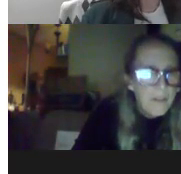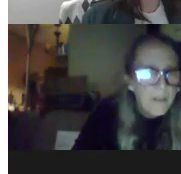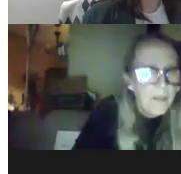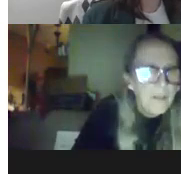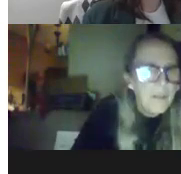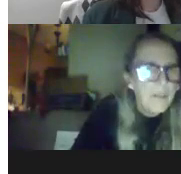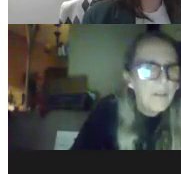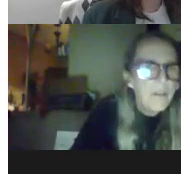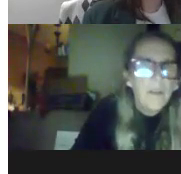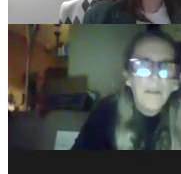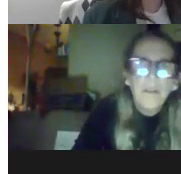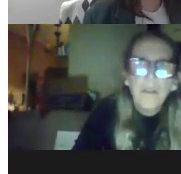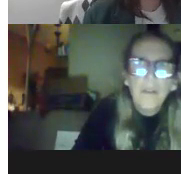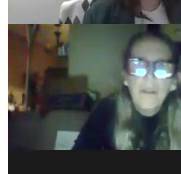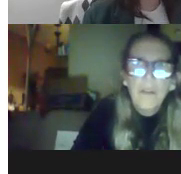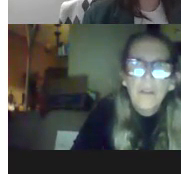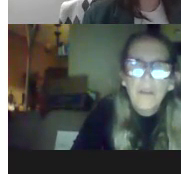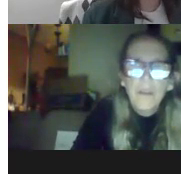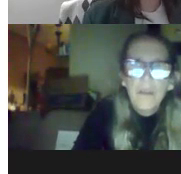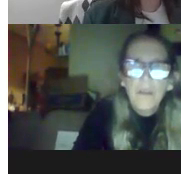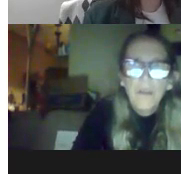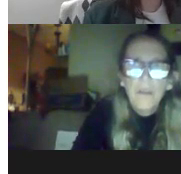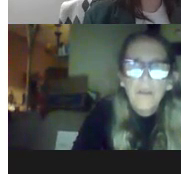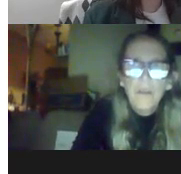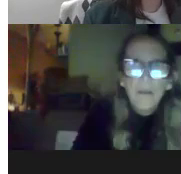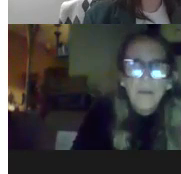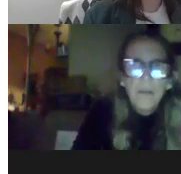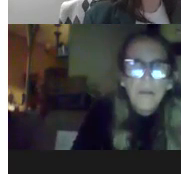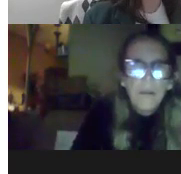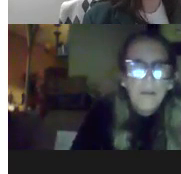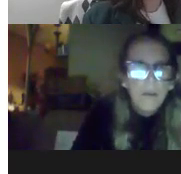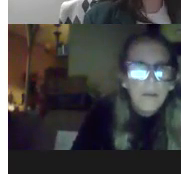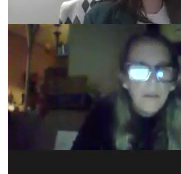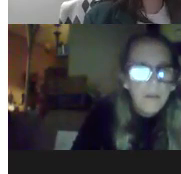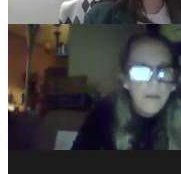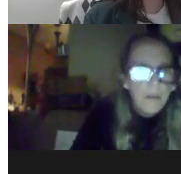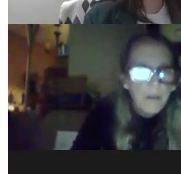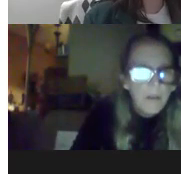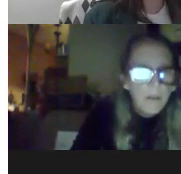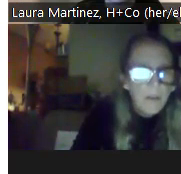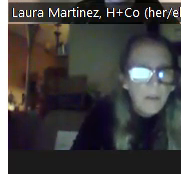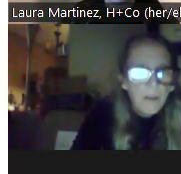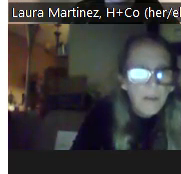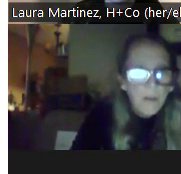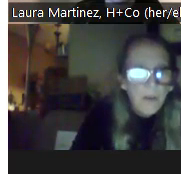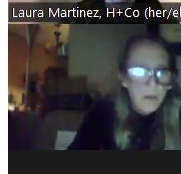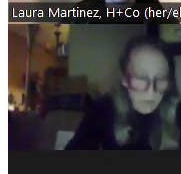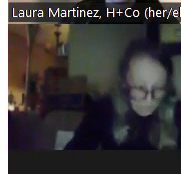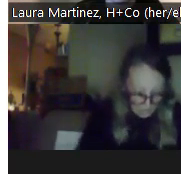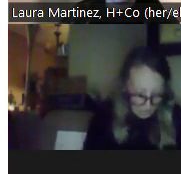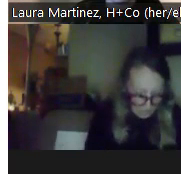happening thing? Yes, I mean, all of our measures across the board, we are still making progress on. I do believe the port was one of